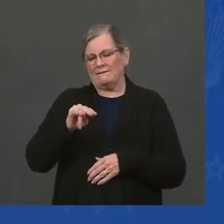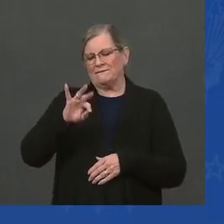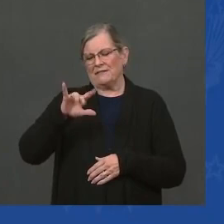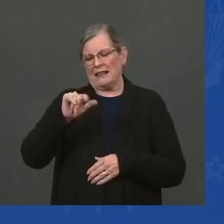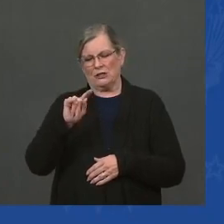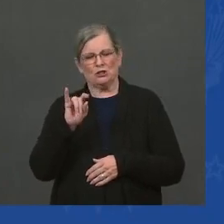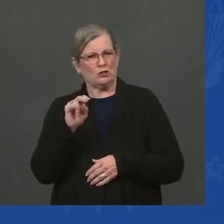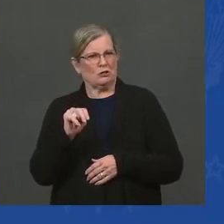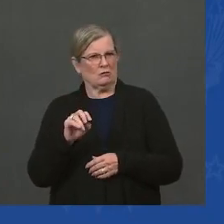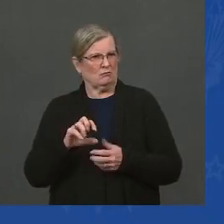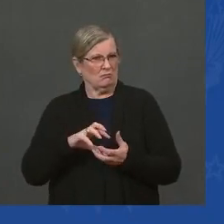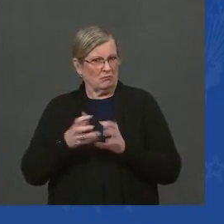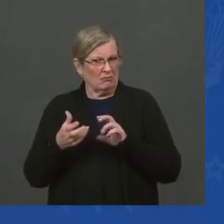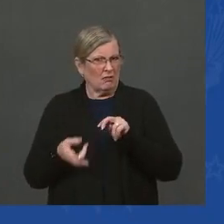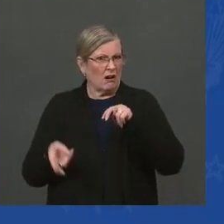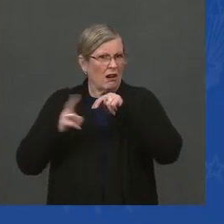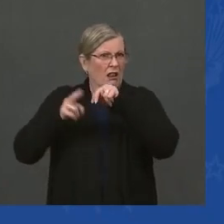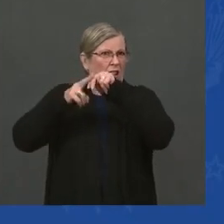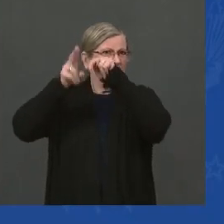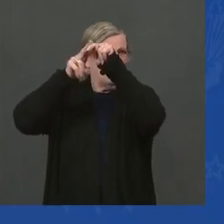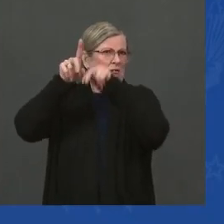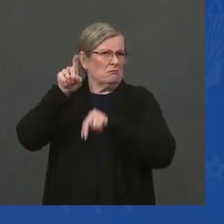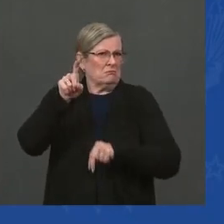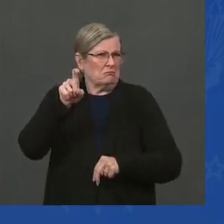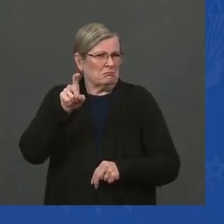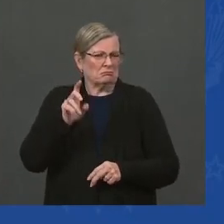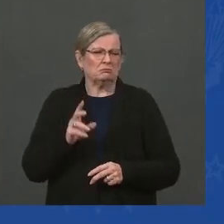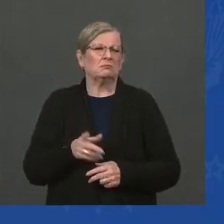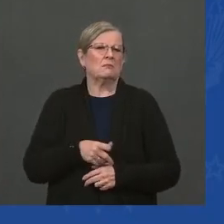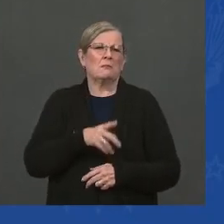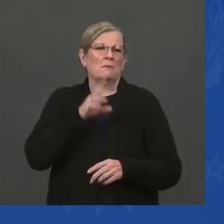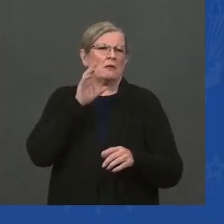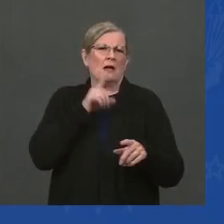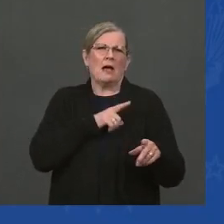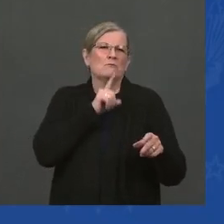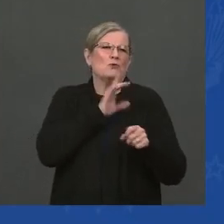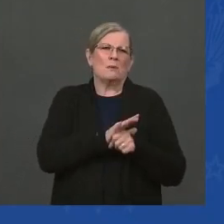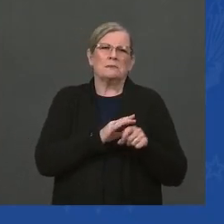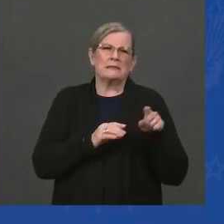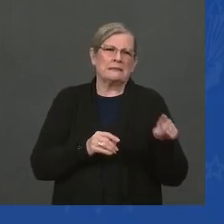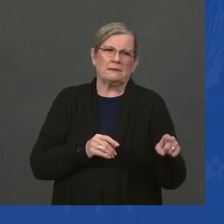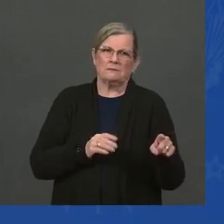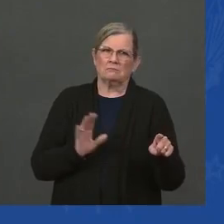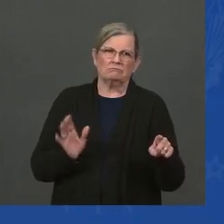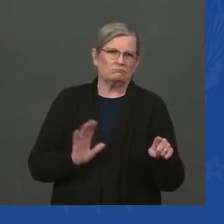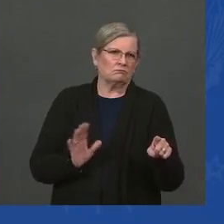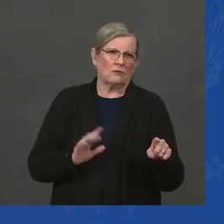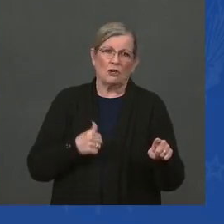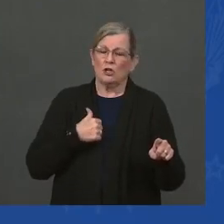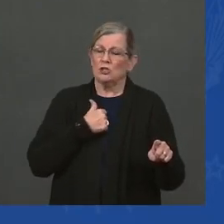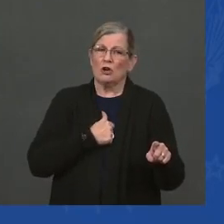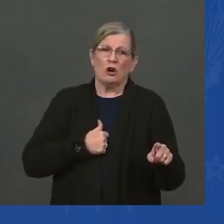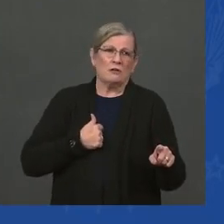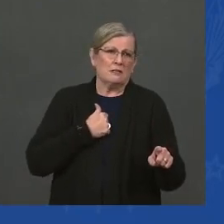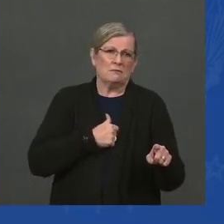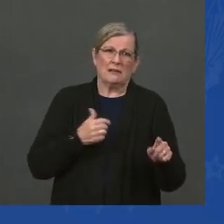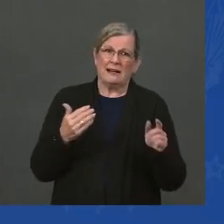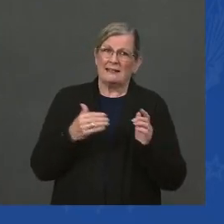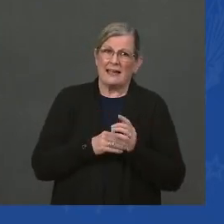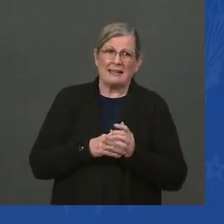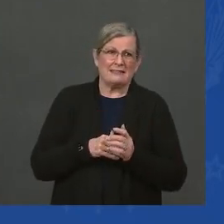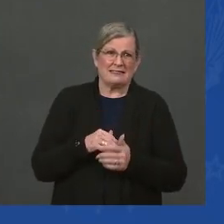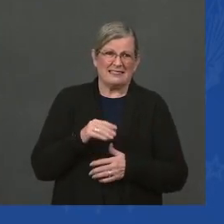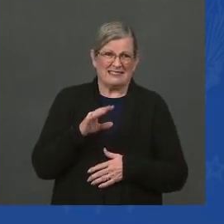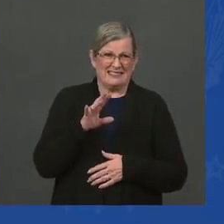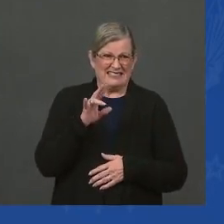will, that as I've apologized for repeating, Peter, but 17 Nobel laureates on economics said